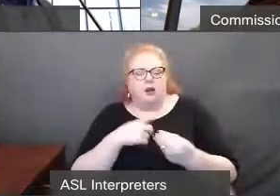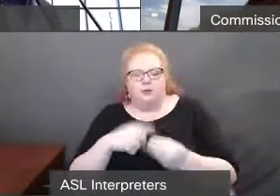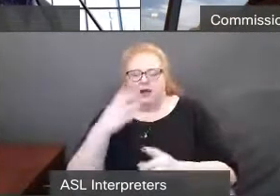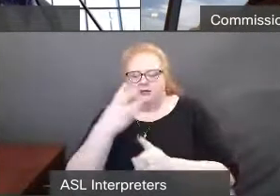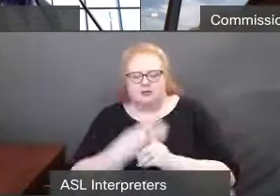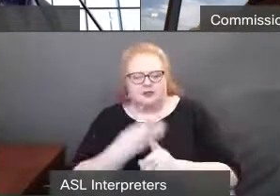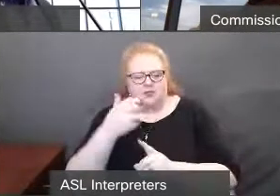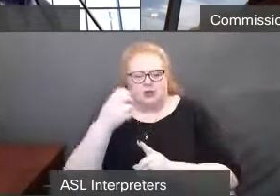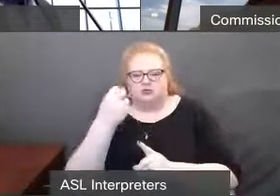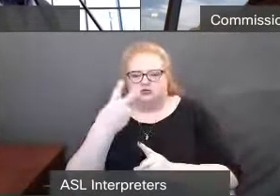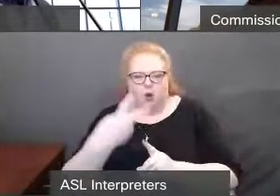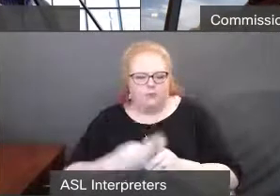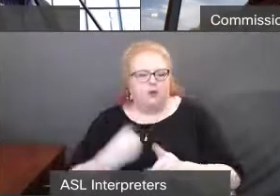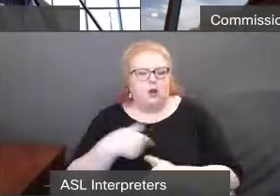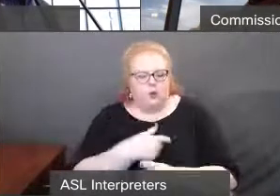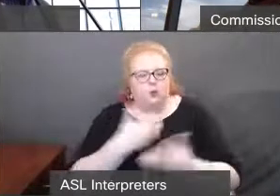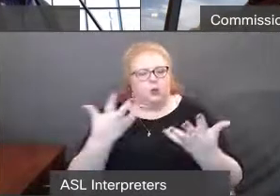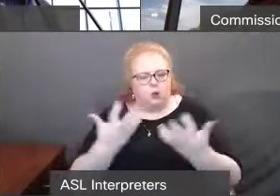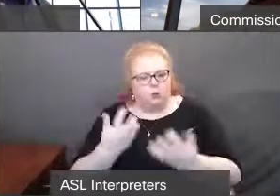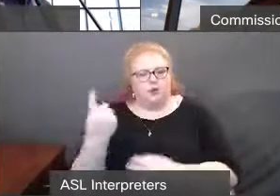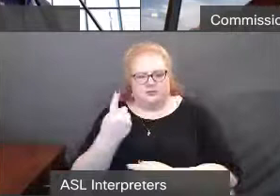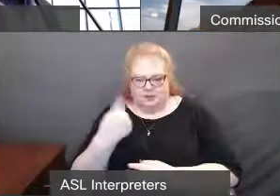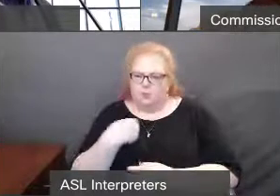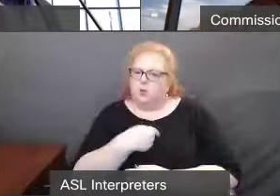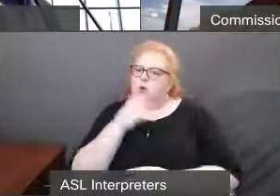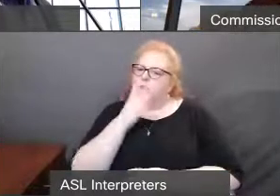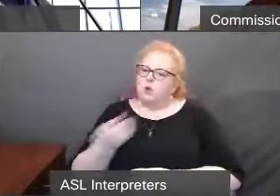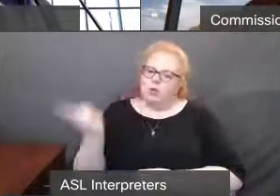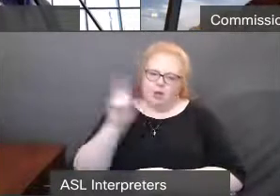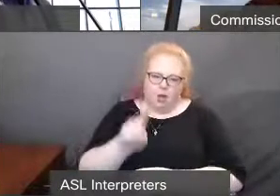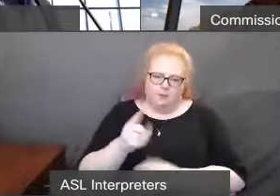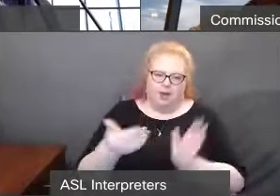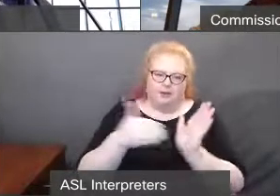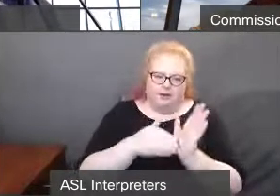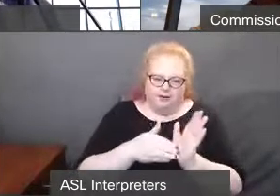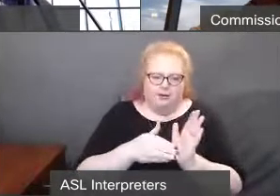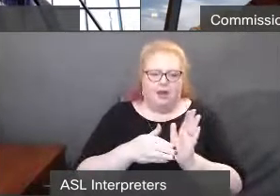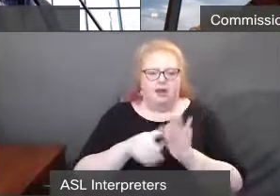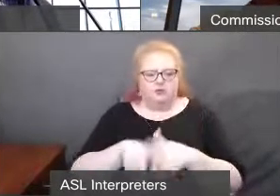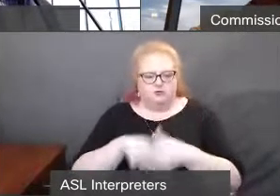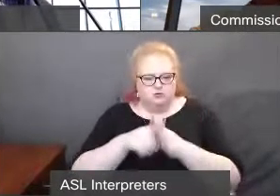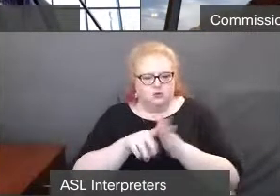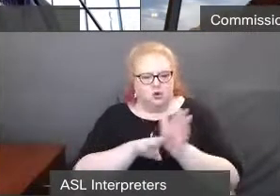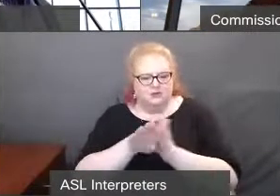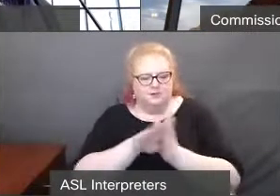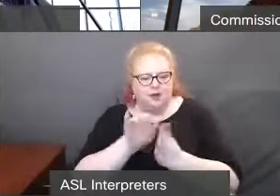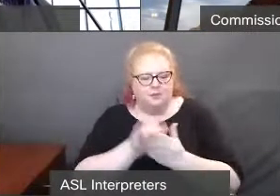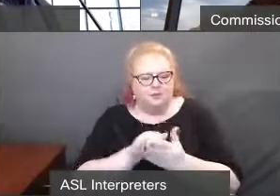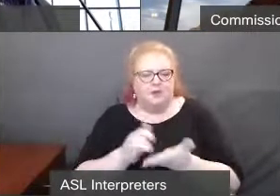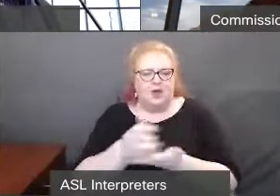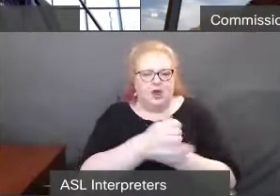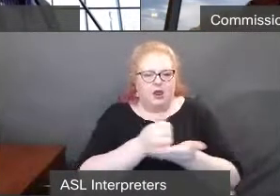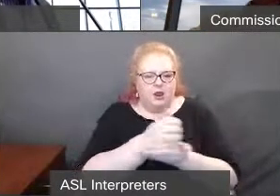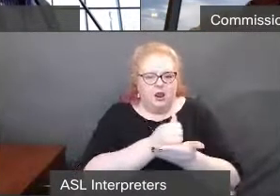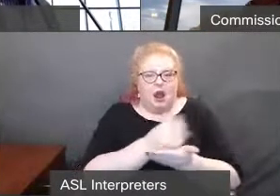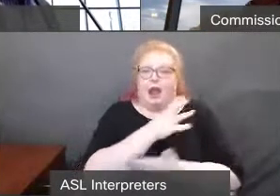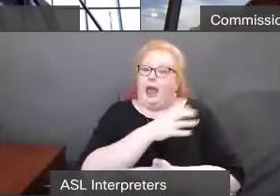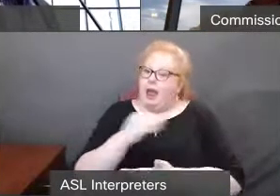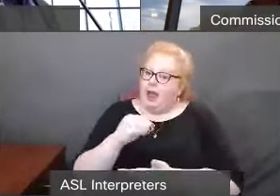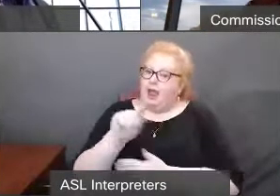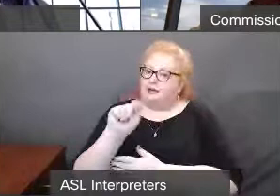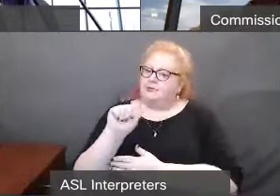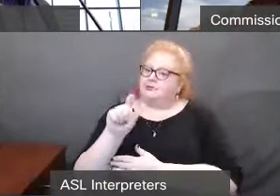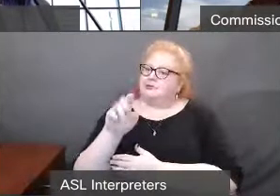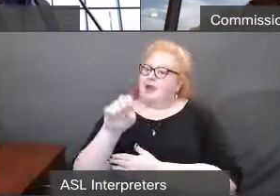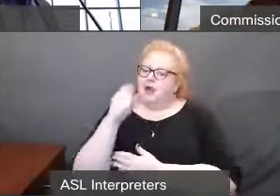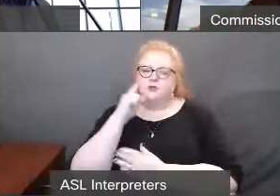want to have something back so that we can develop it and start generating an income and taxes for the city of Little Rock. And that's